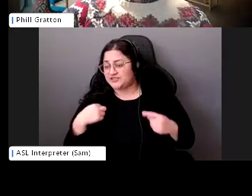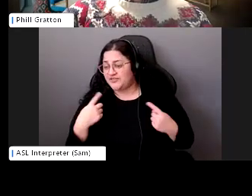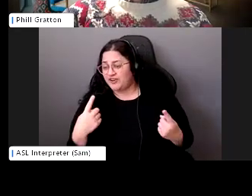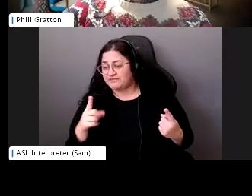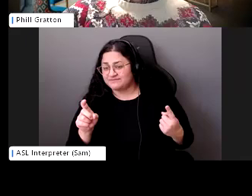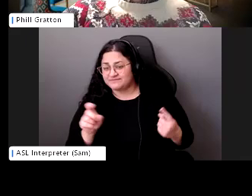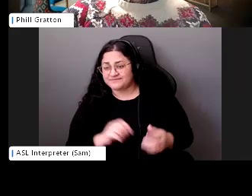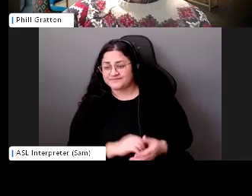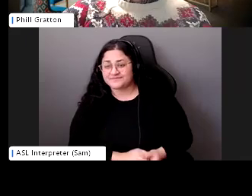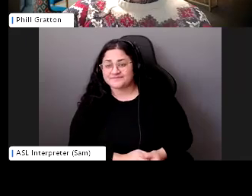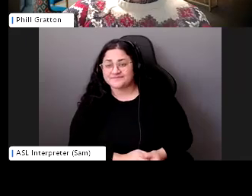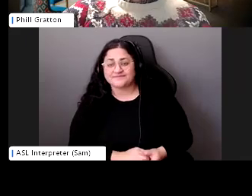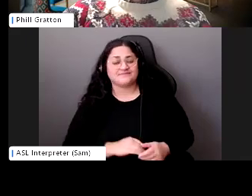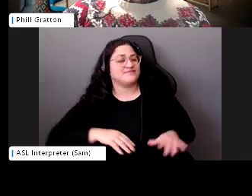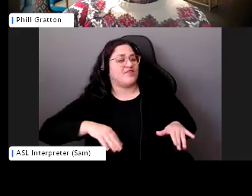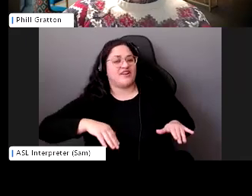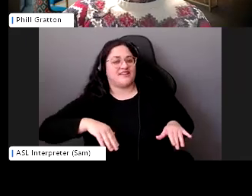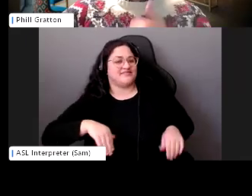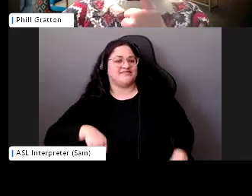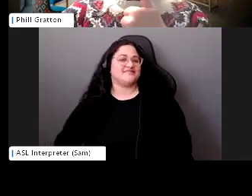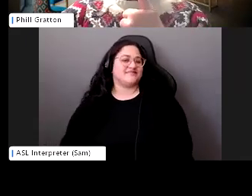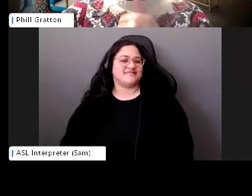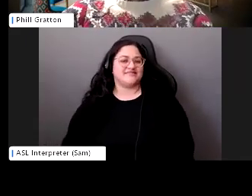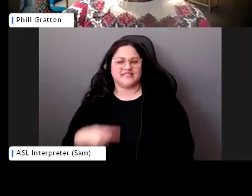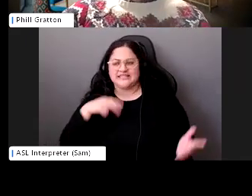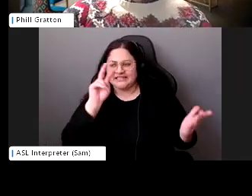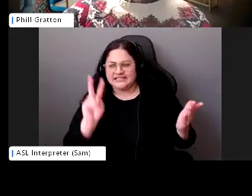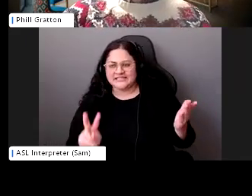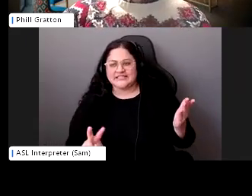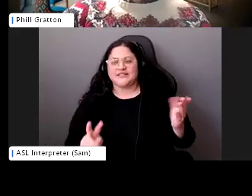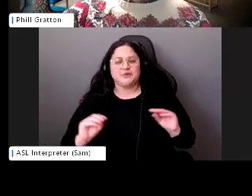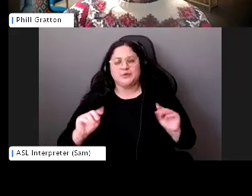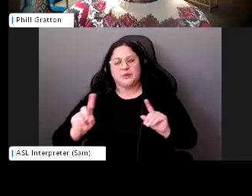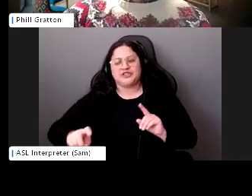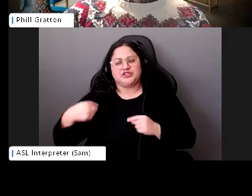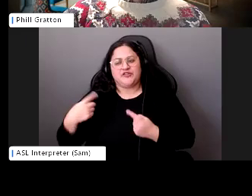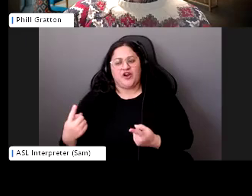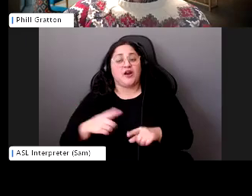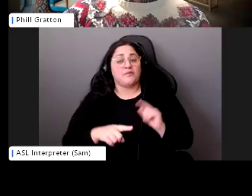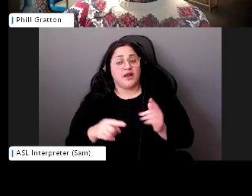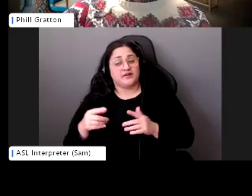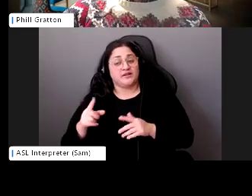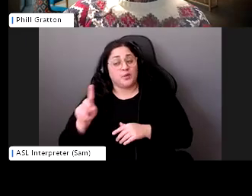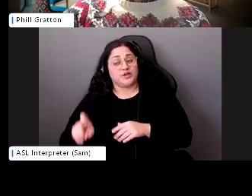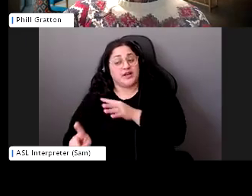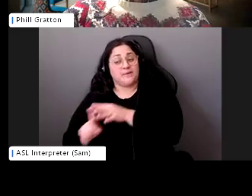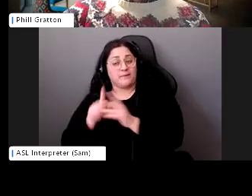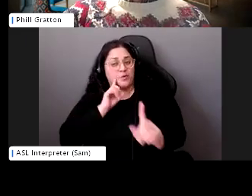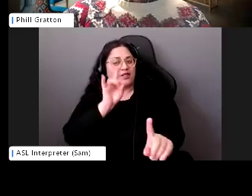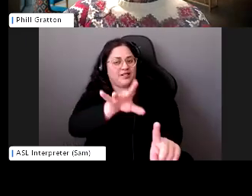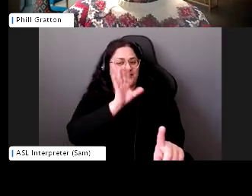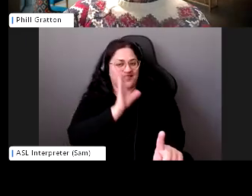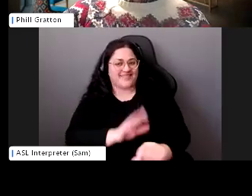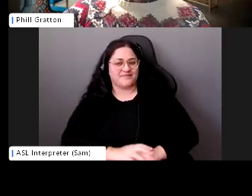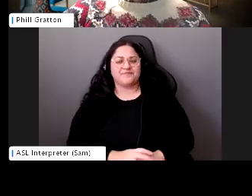Not yet. Not yet. Just kind of scanning through, but please keep going. We'll let you know next time if there are. Sounds good. So I will stop